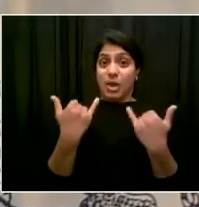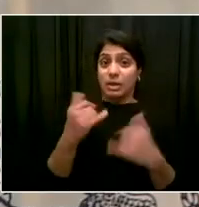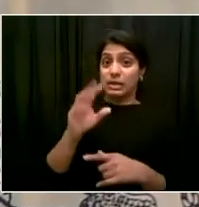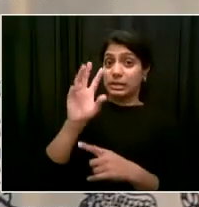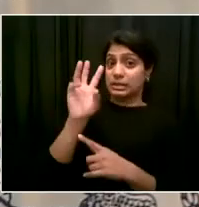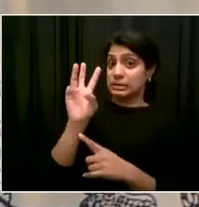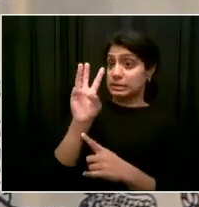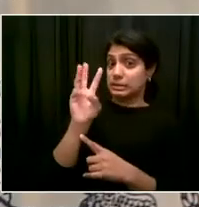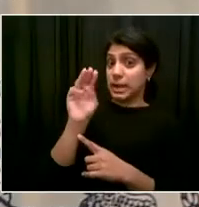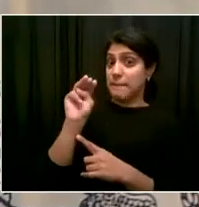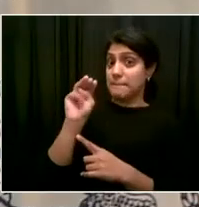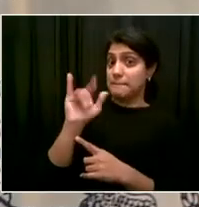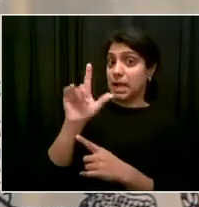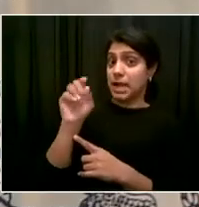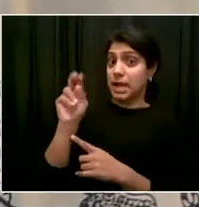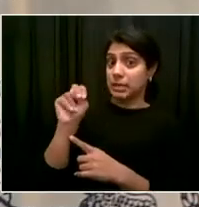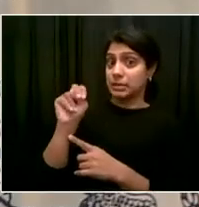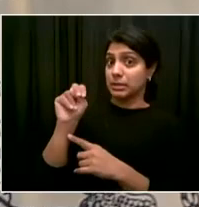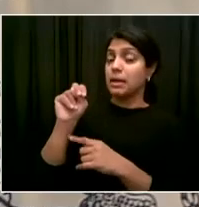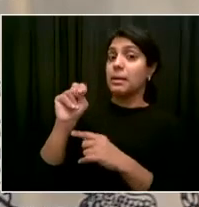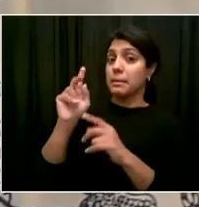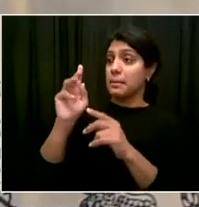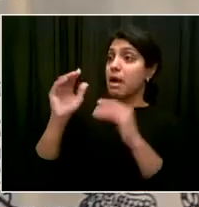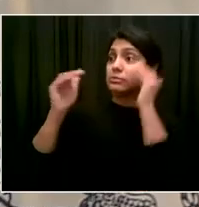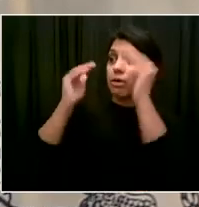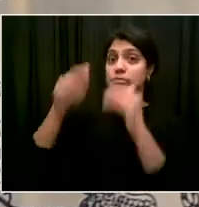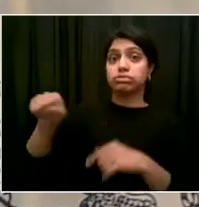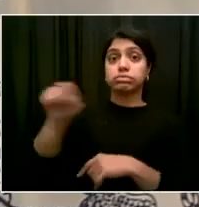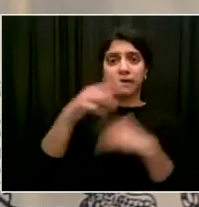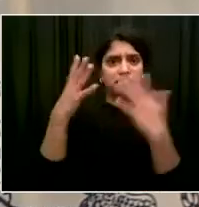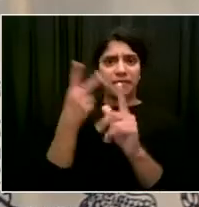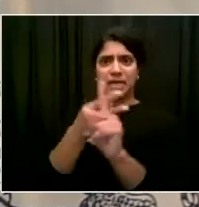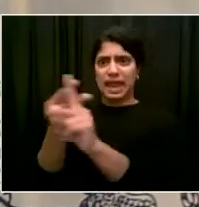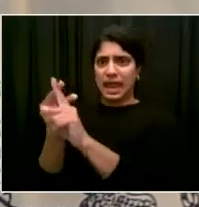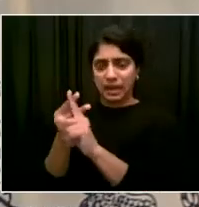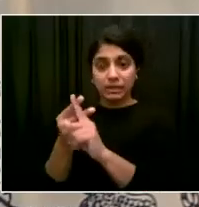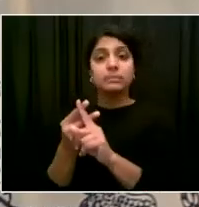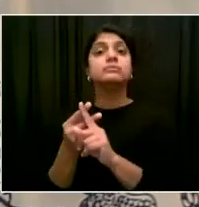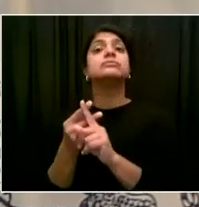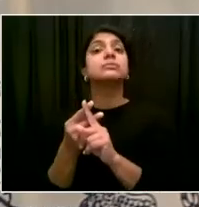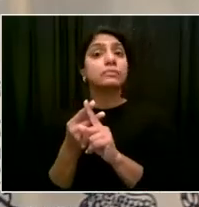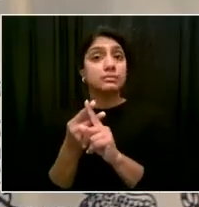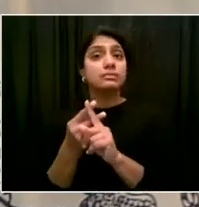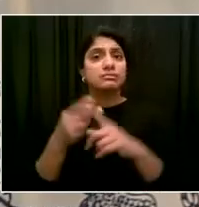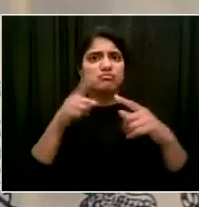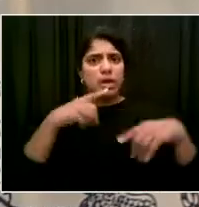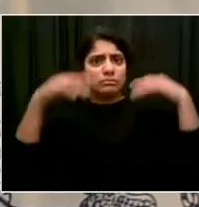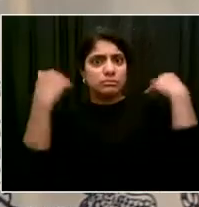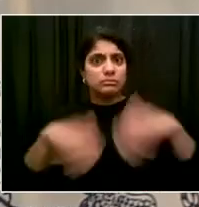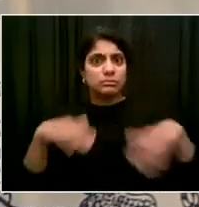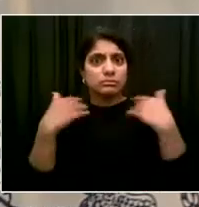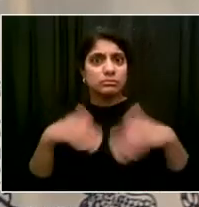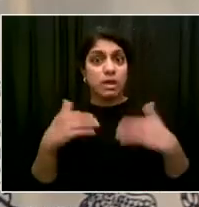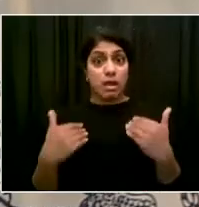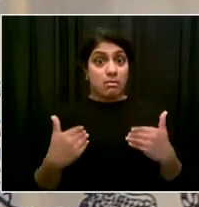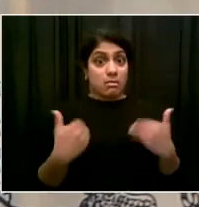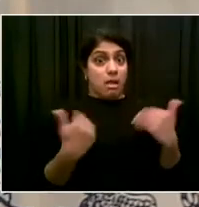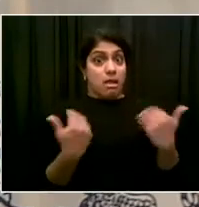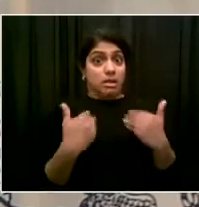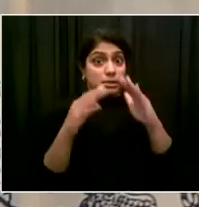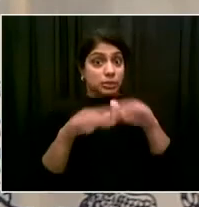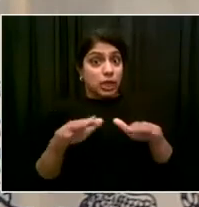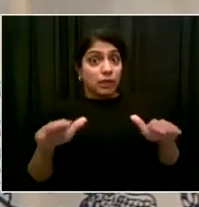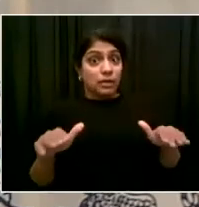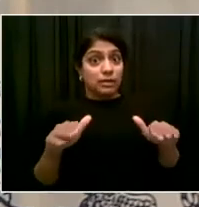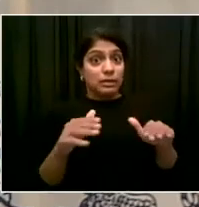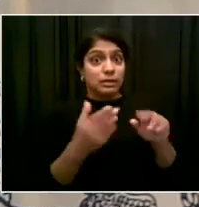Over 6 million adults in this city have had one dose. That's amazing. Over 600,000 young people. That's fantastic. We need that